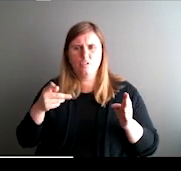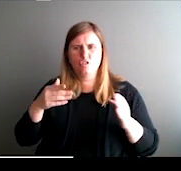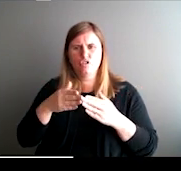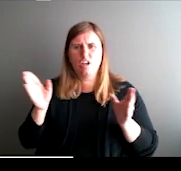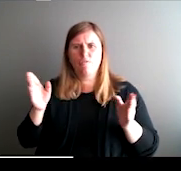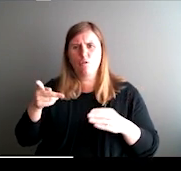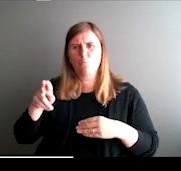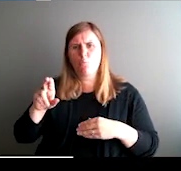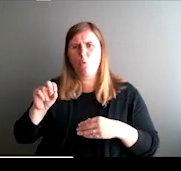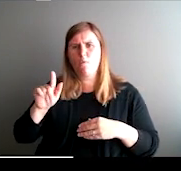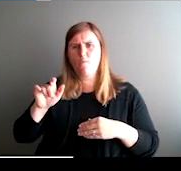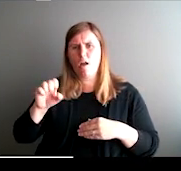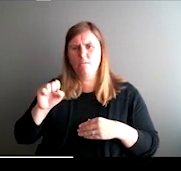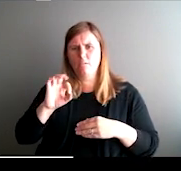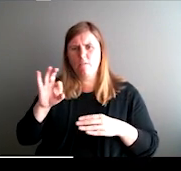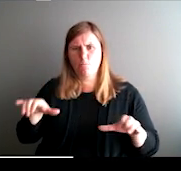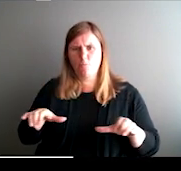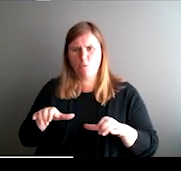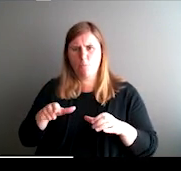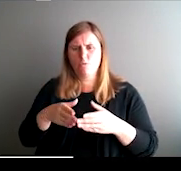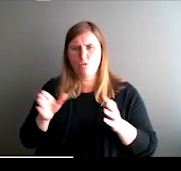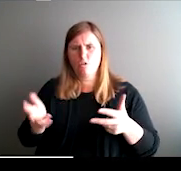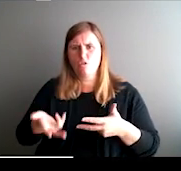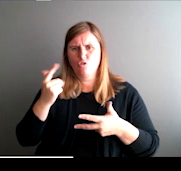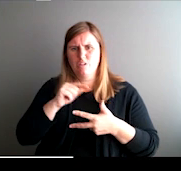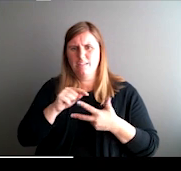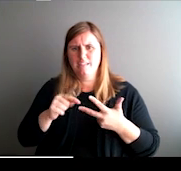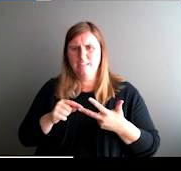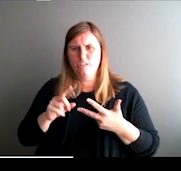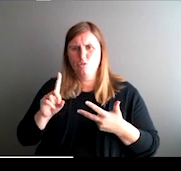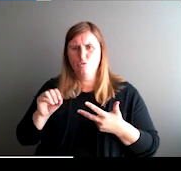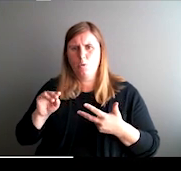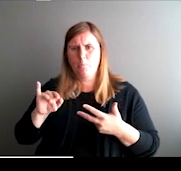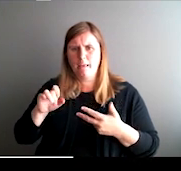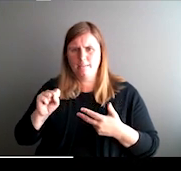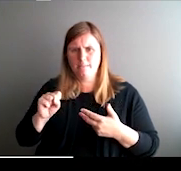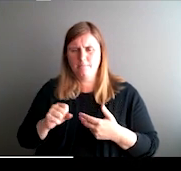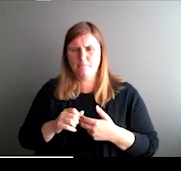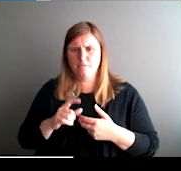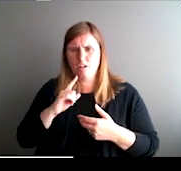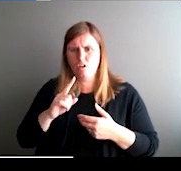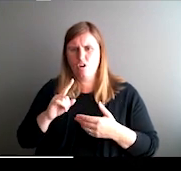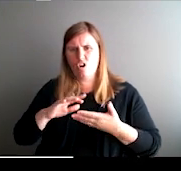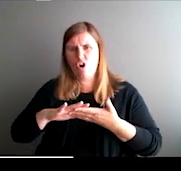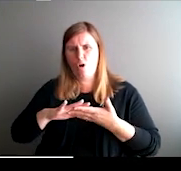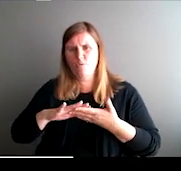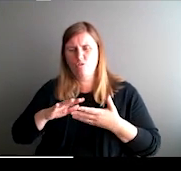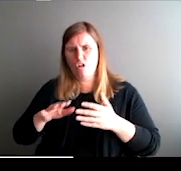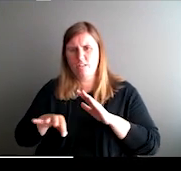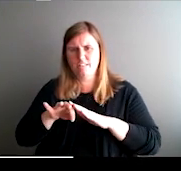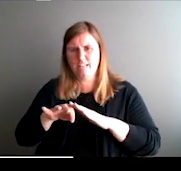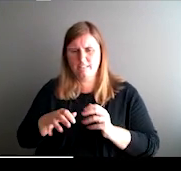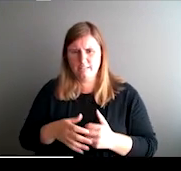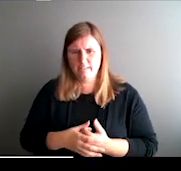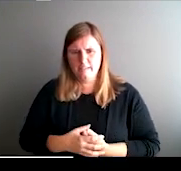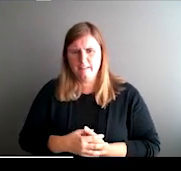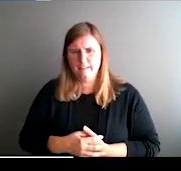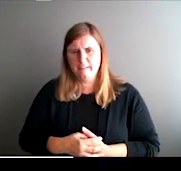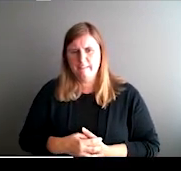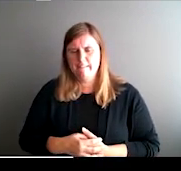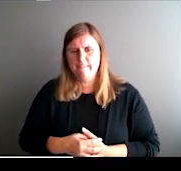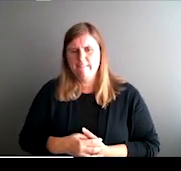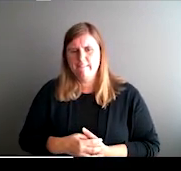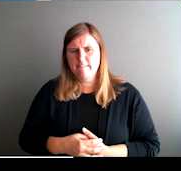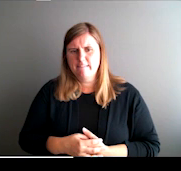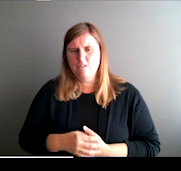of performance across 3 sort of domains that are arbitrarily selected. So when I say